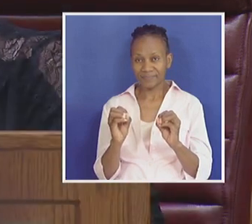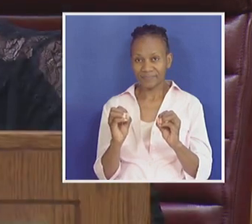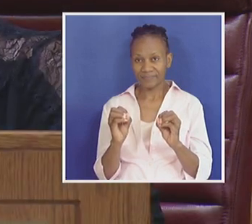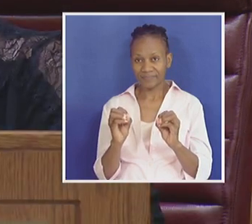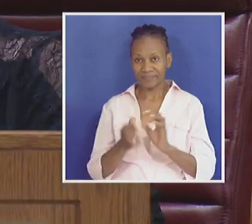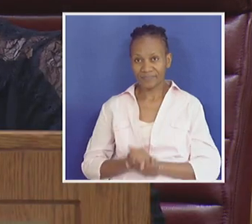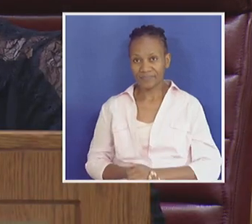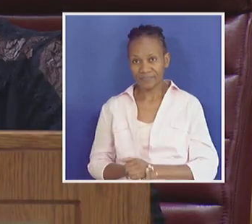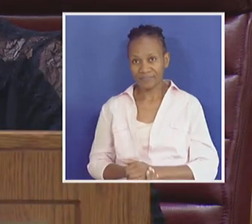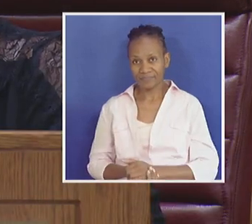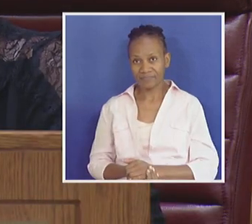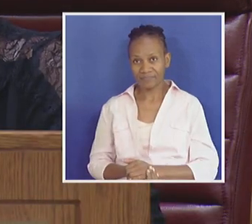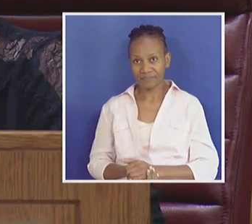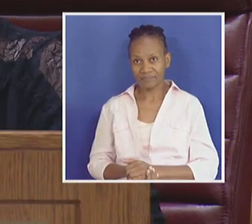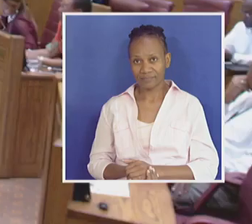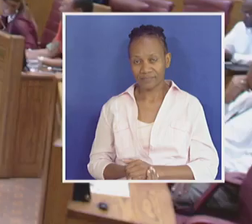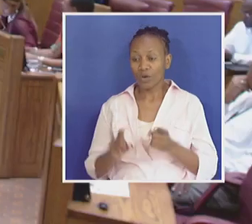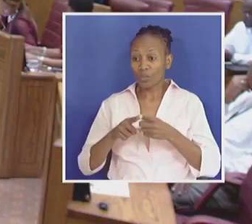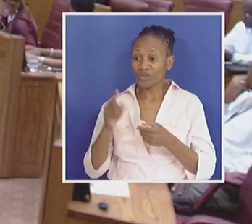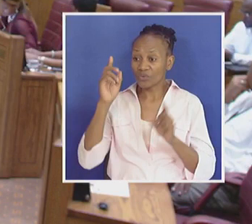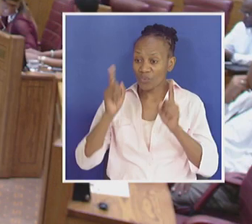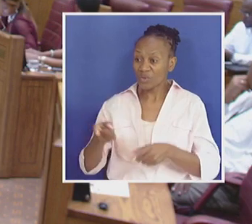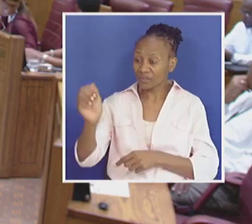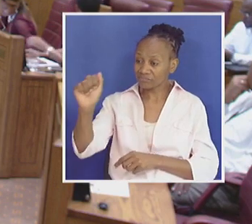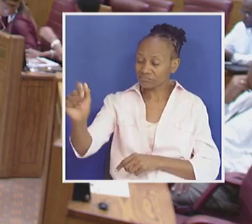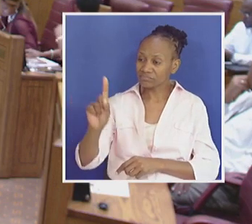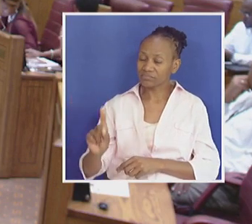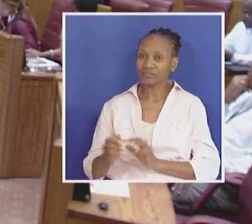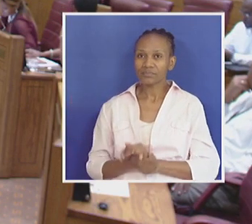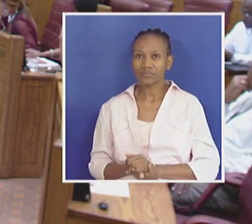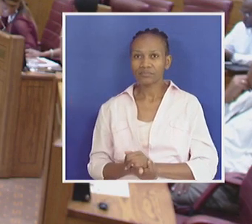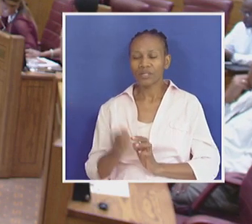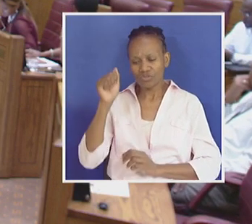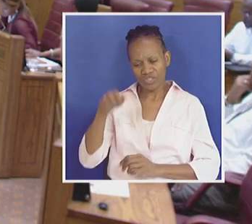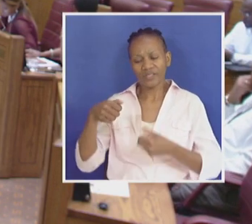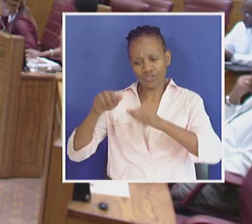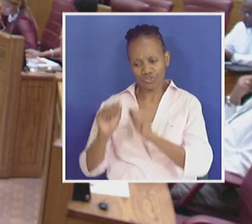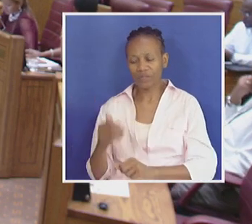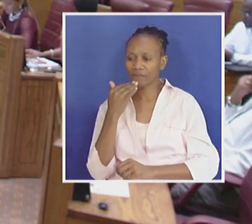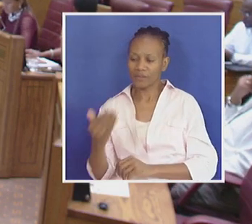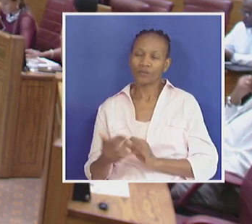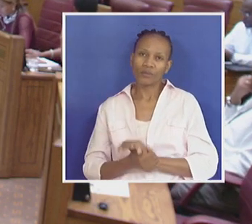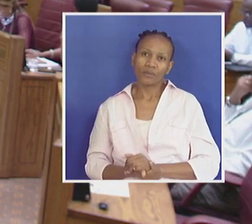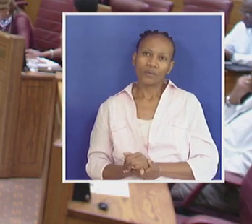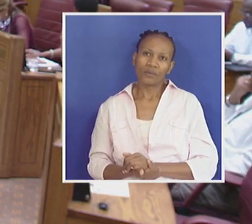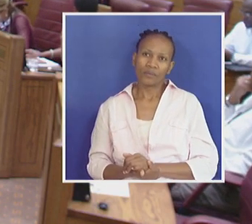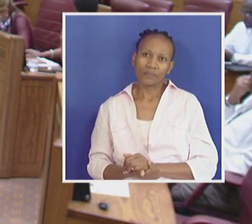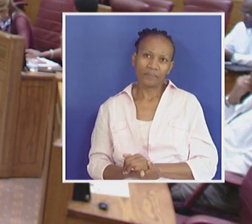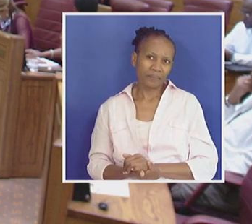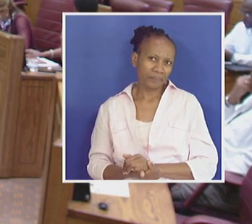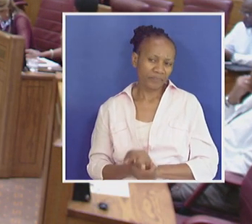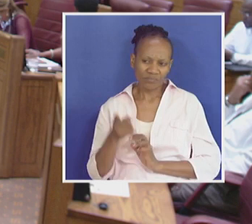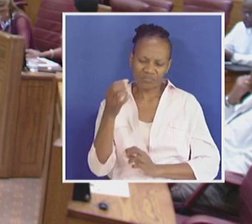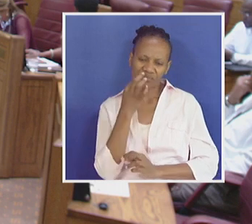you are on a point of order then. Yeah, Chairperson, thank you very much. I'm on a point of order to say